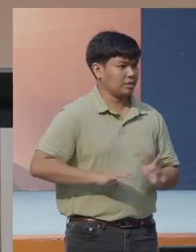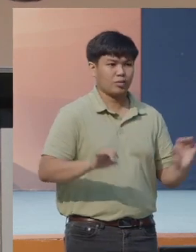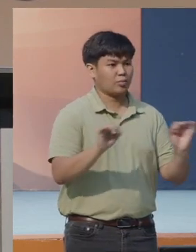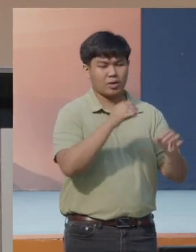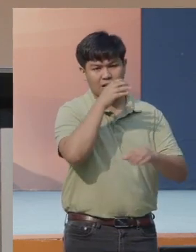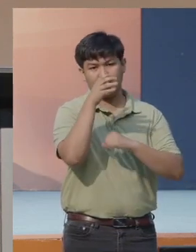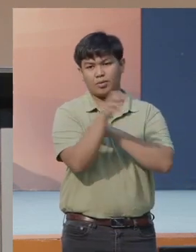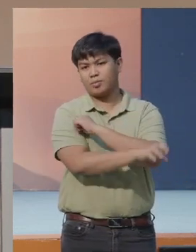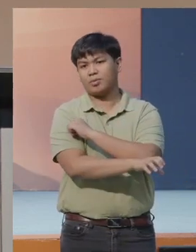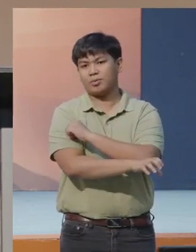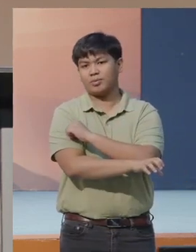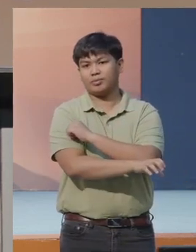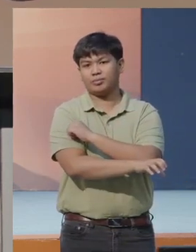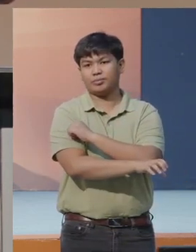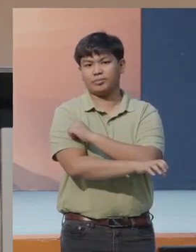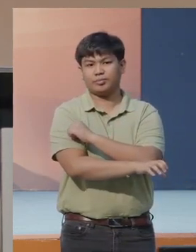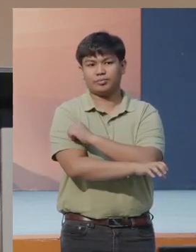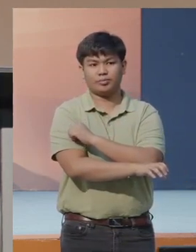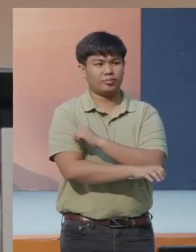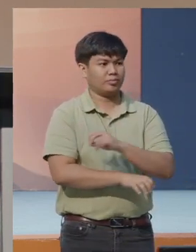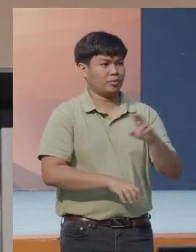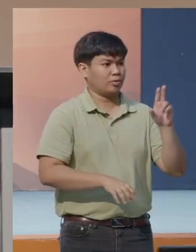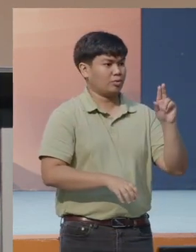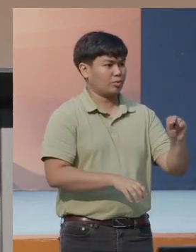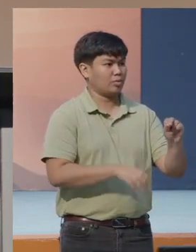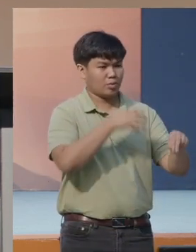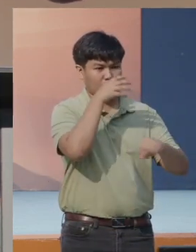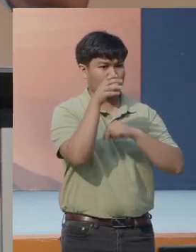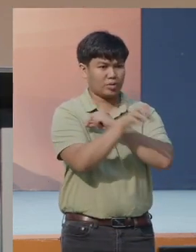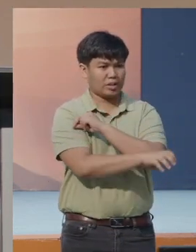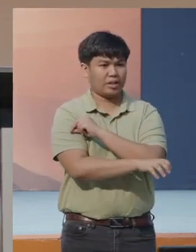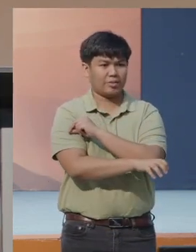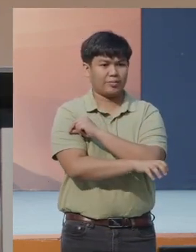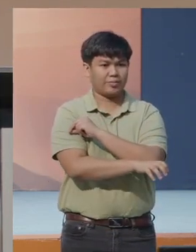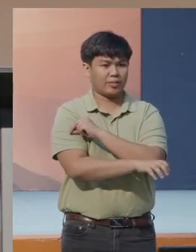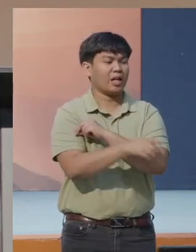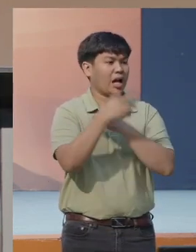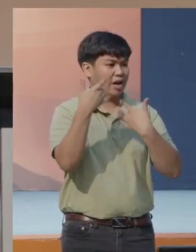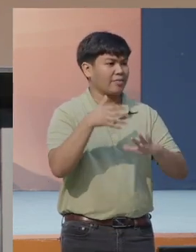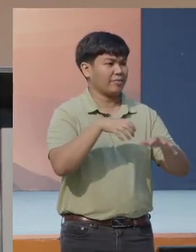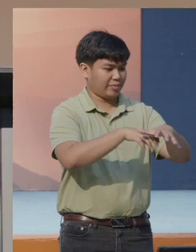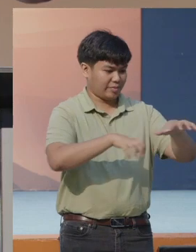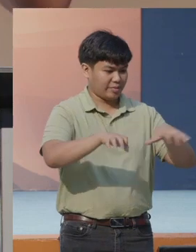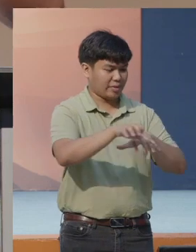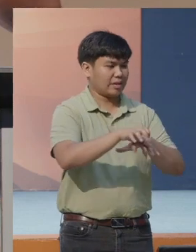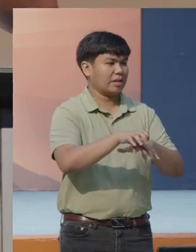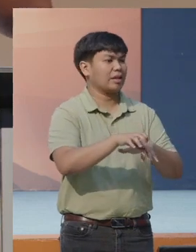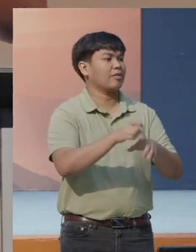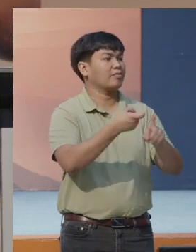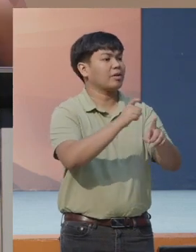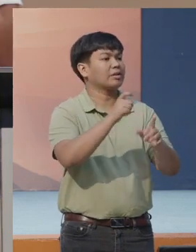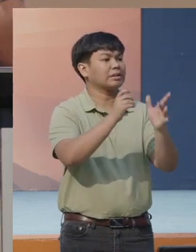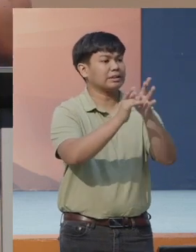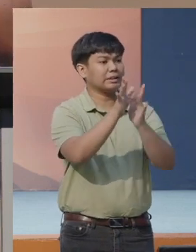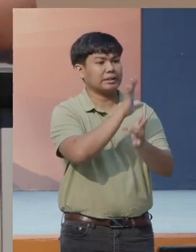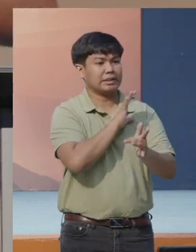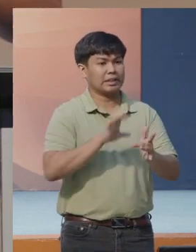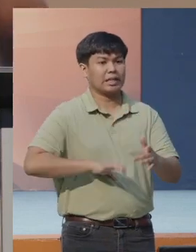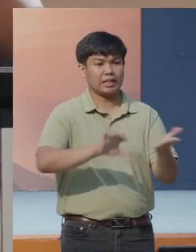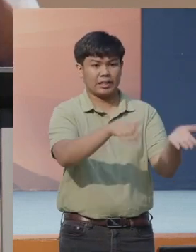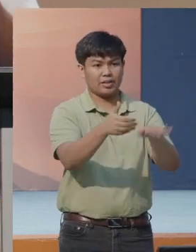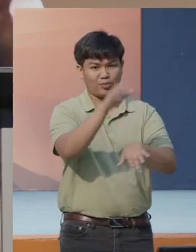Christ Jesus. Wala nang condemnation. May righteousness ka na. Galing kay